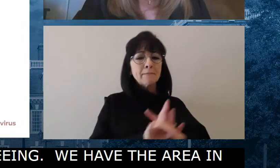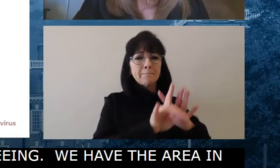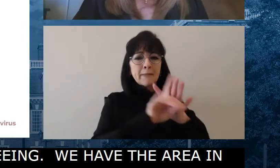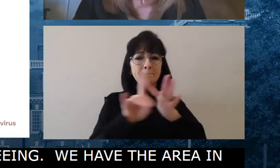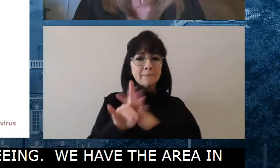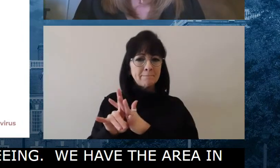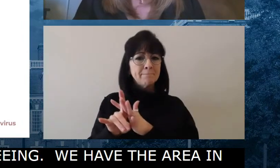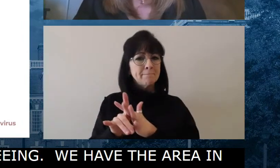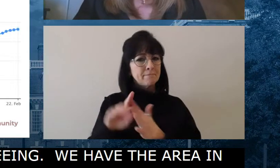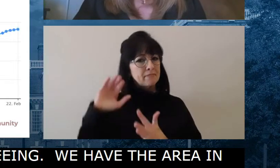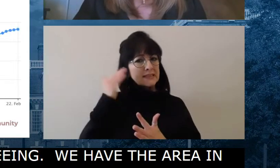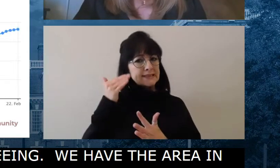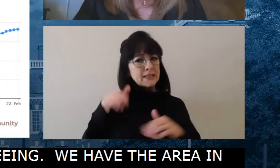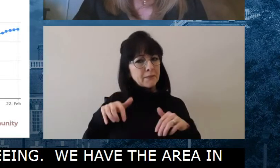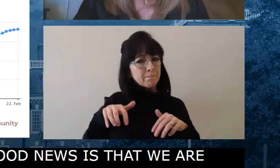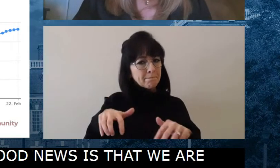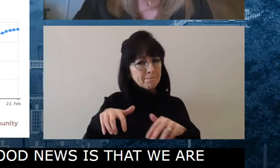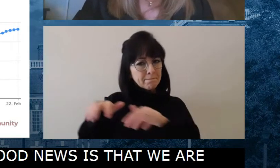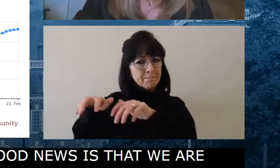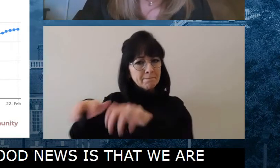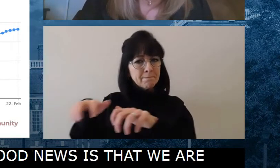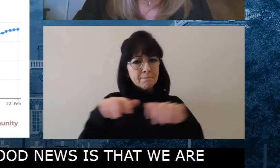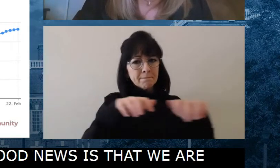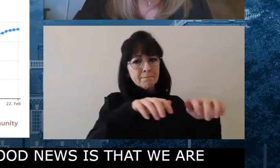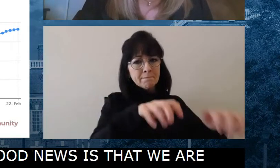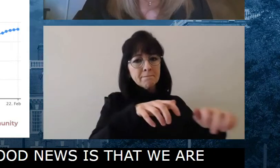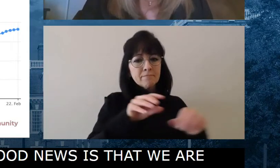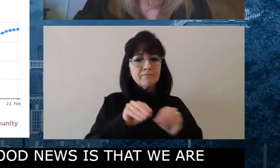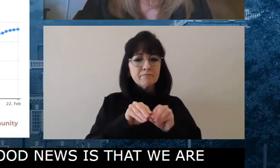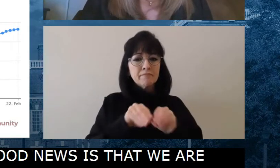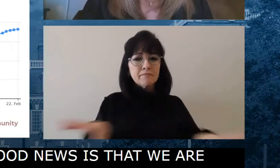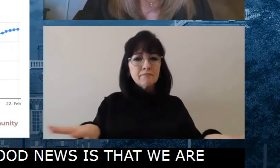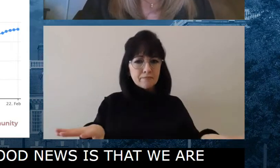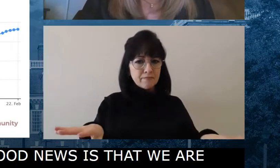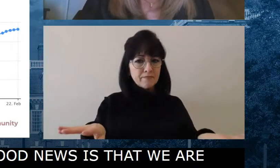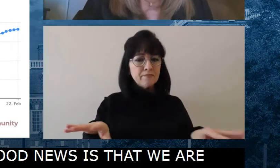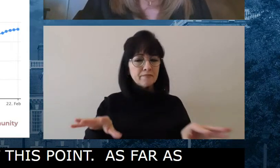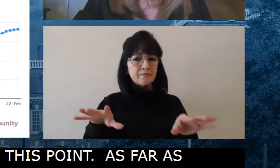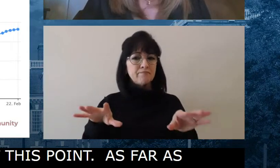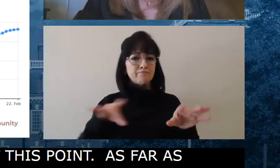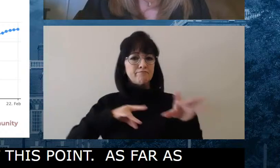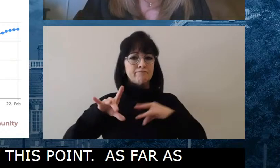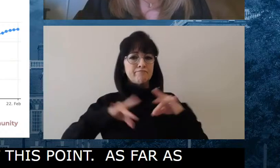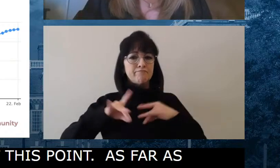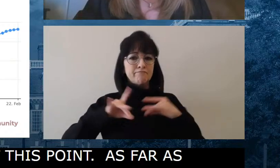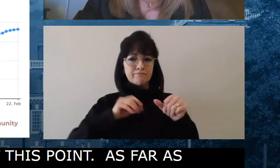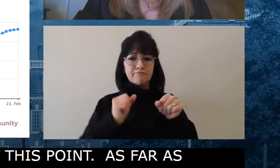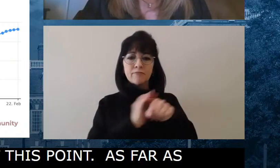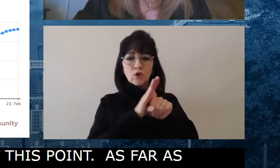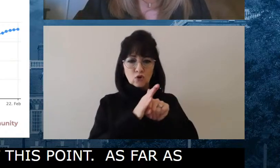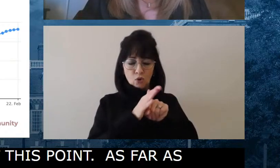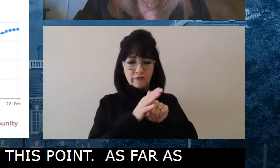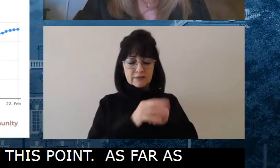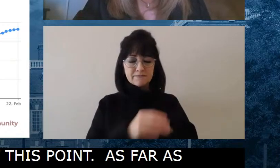As far as vaccines, as of today, our tracker says we've